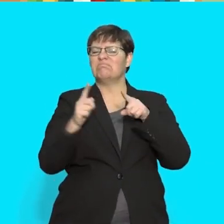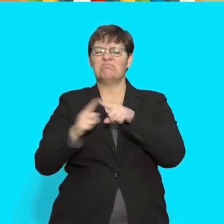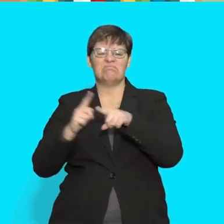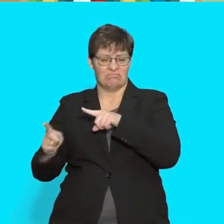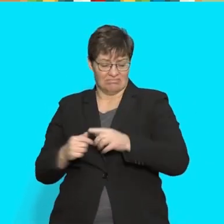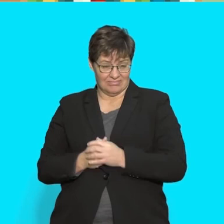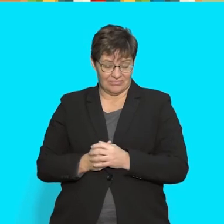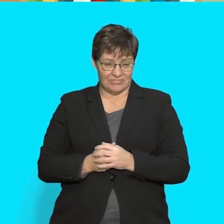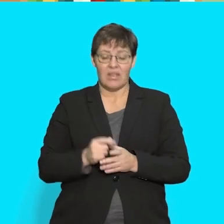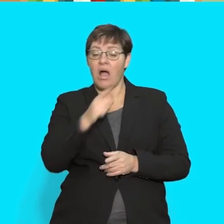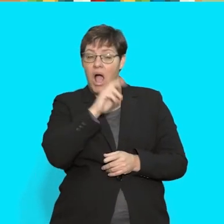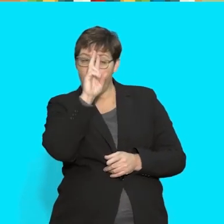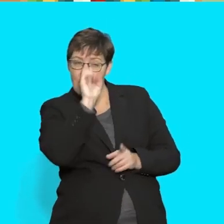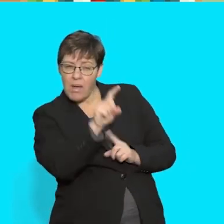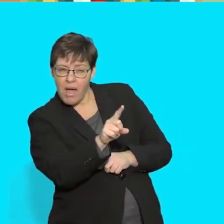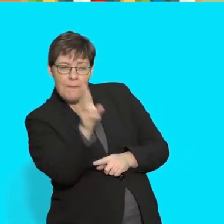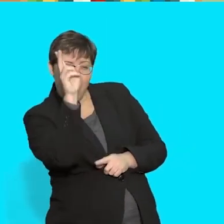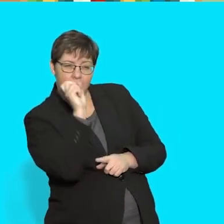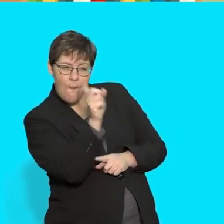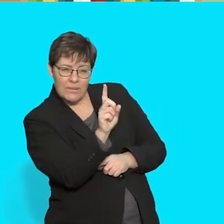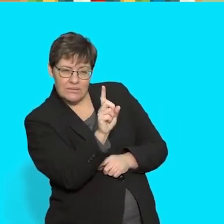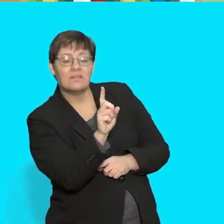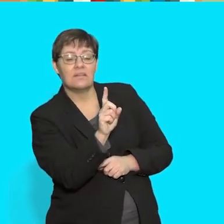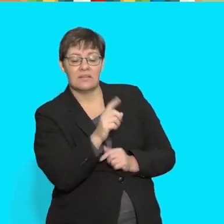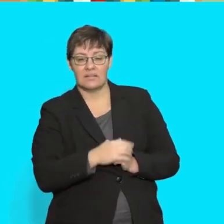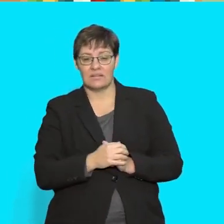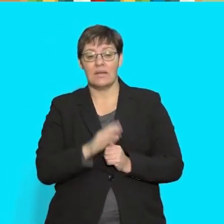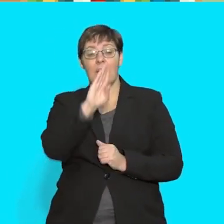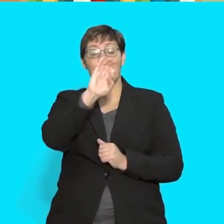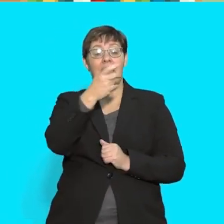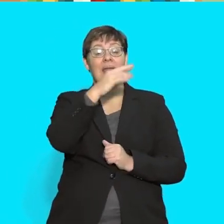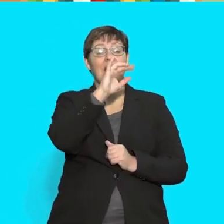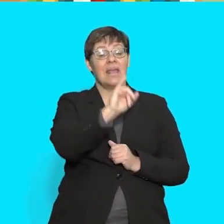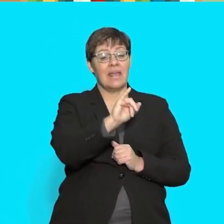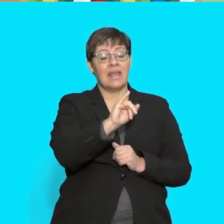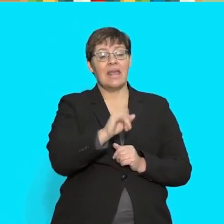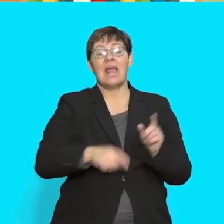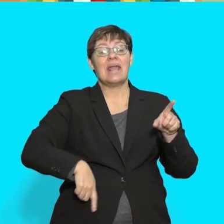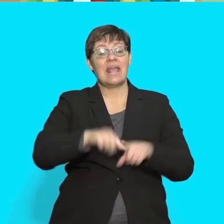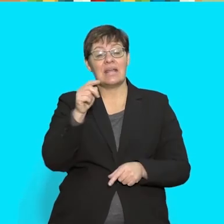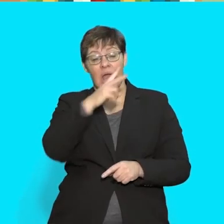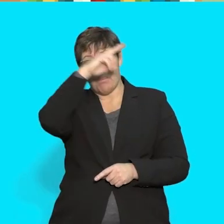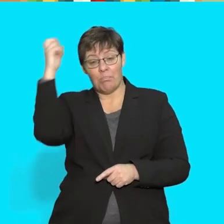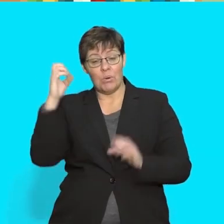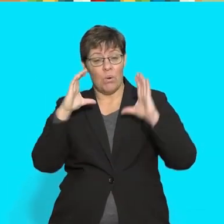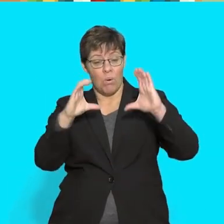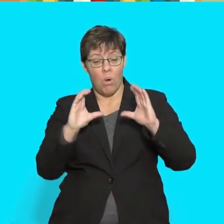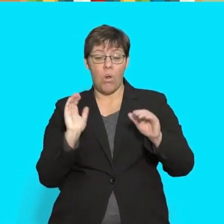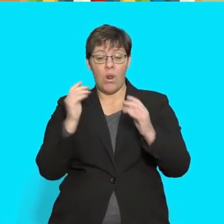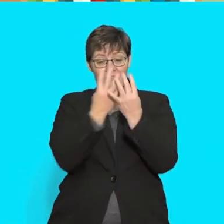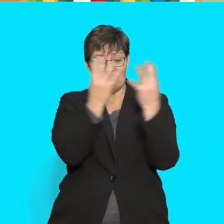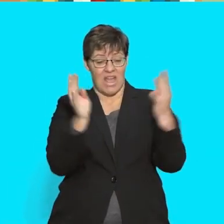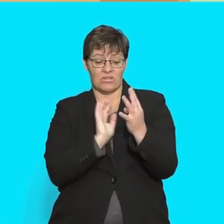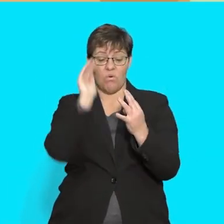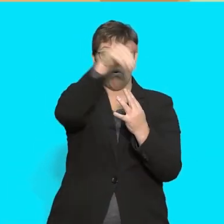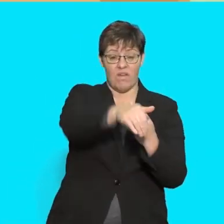to remember what you hear. Becky kicked a blue ball over the fence. Listen